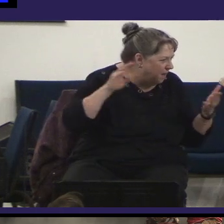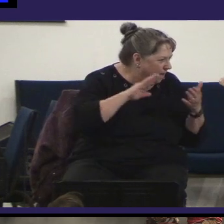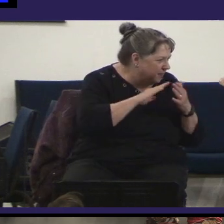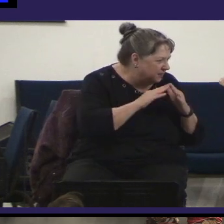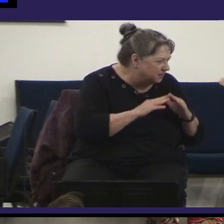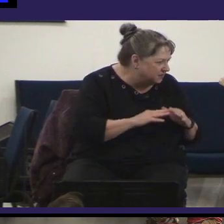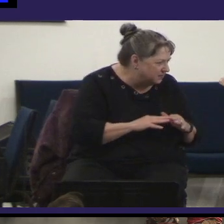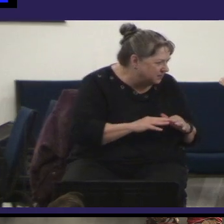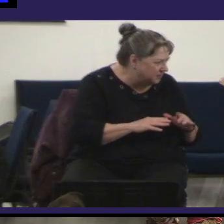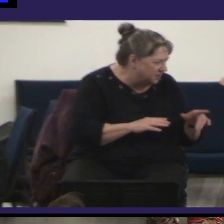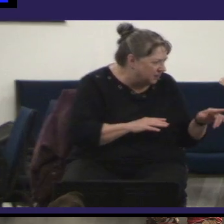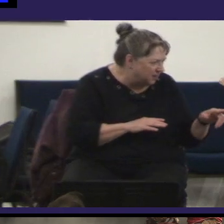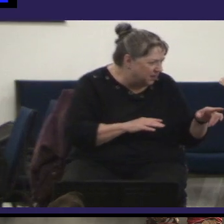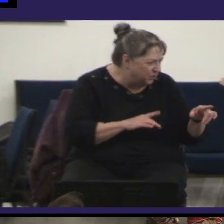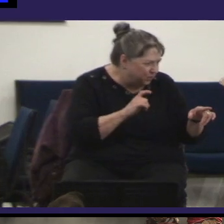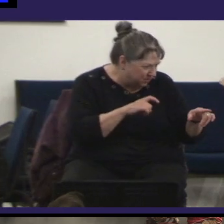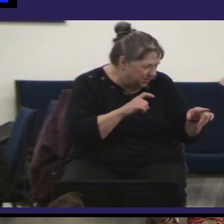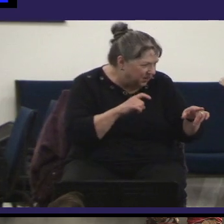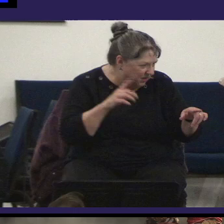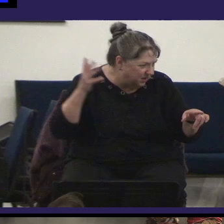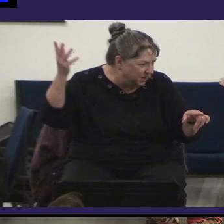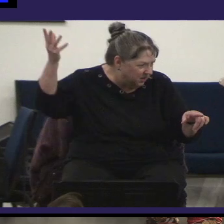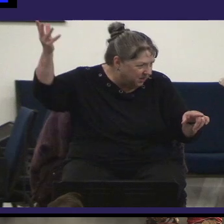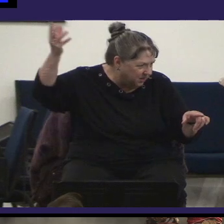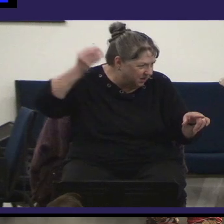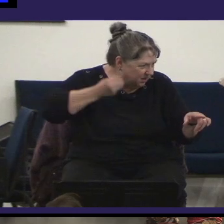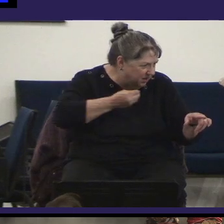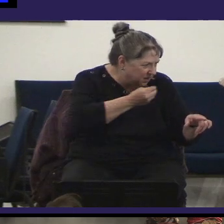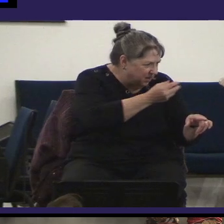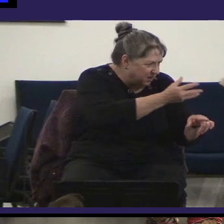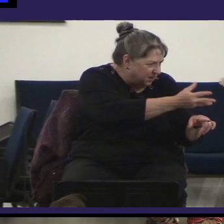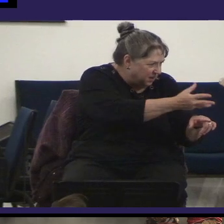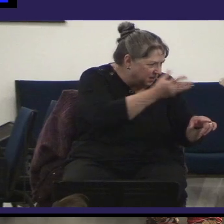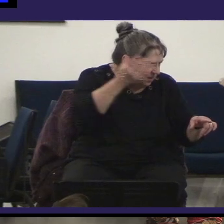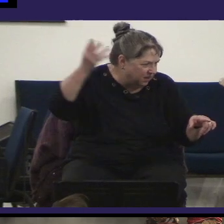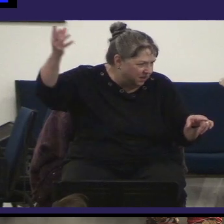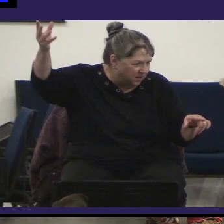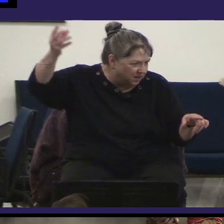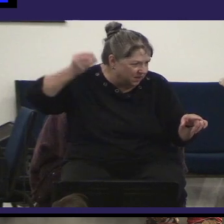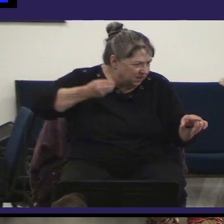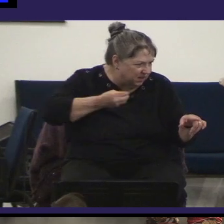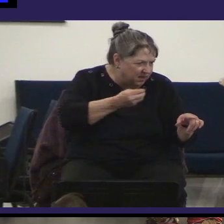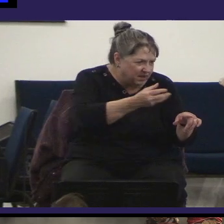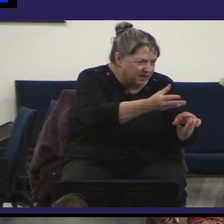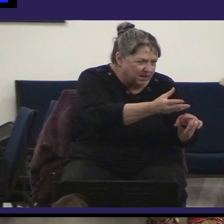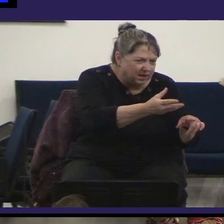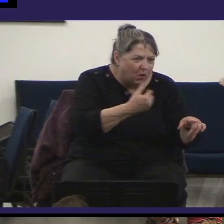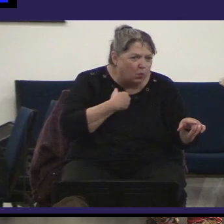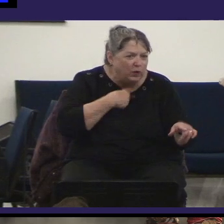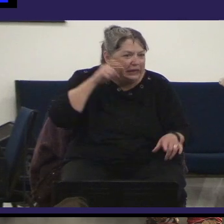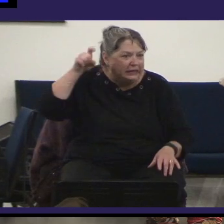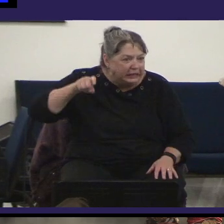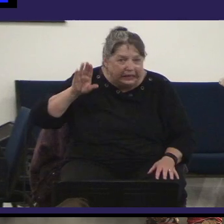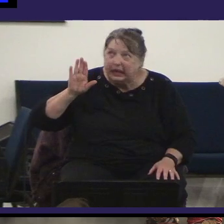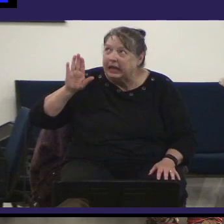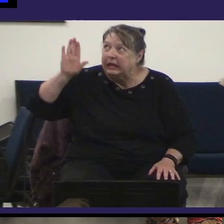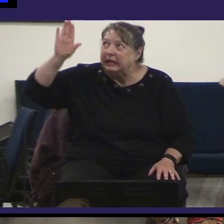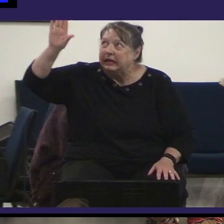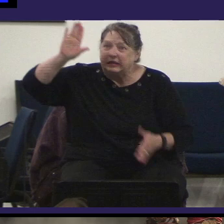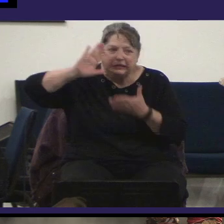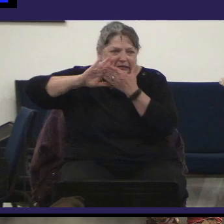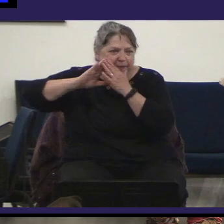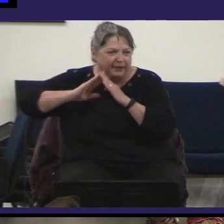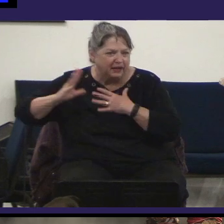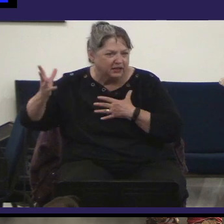living within our hearts and in our lives. And so we need that kind of peace. We need his peace to come and move in